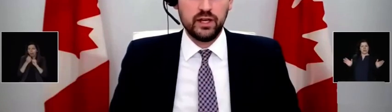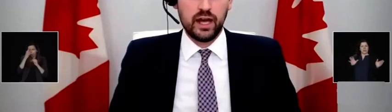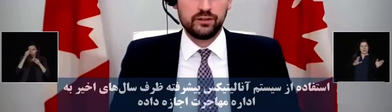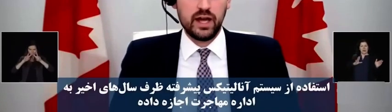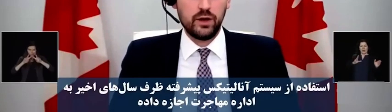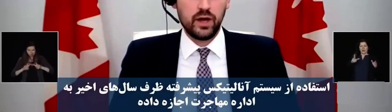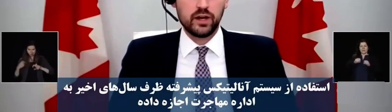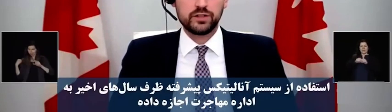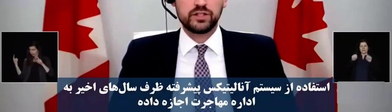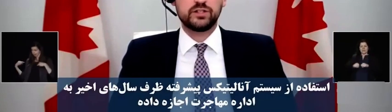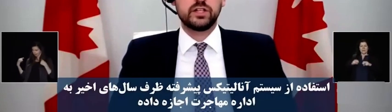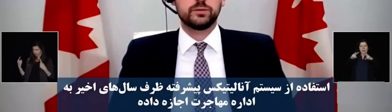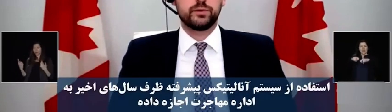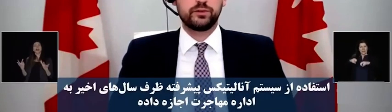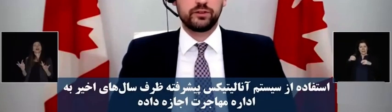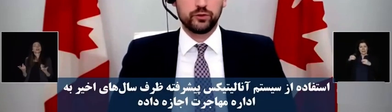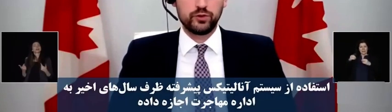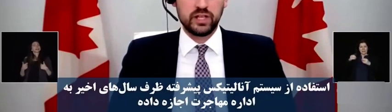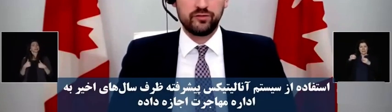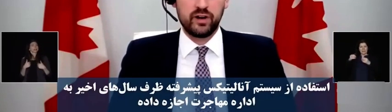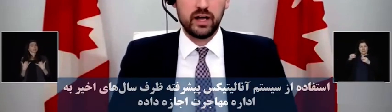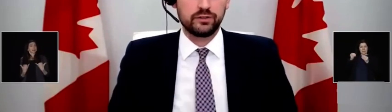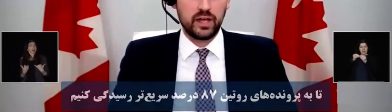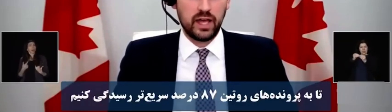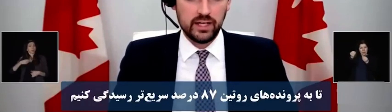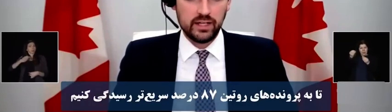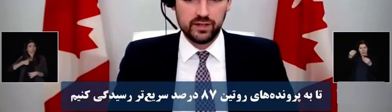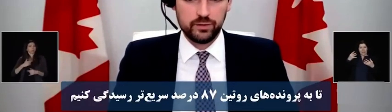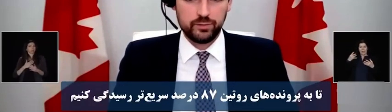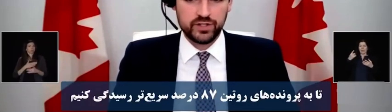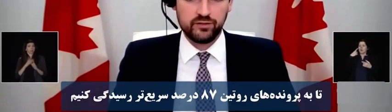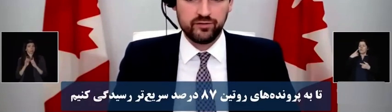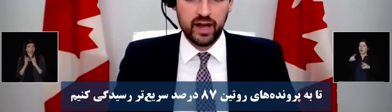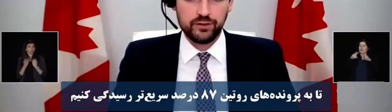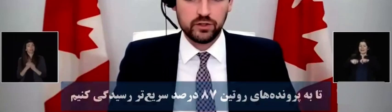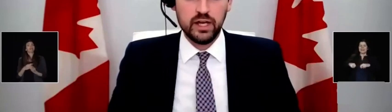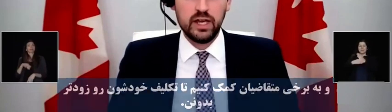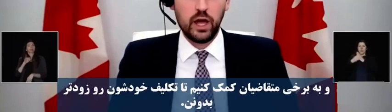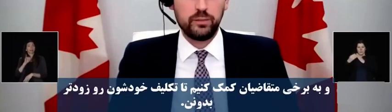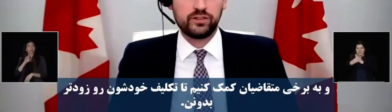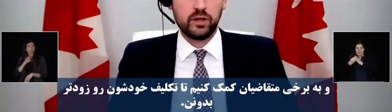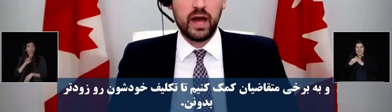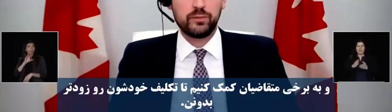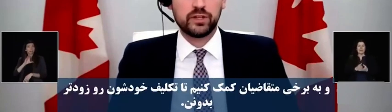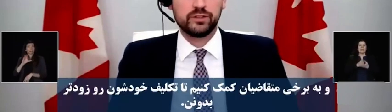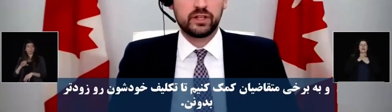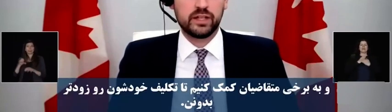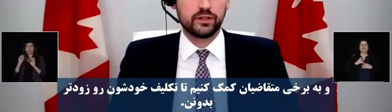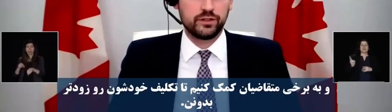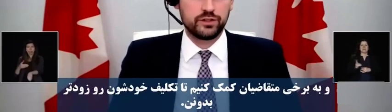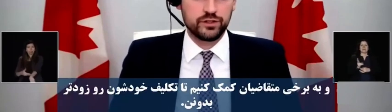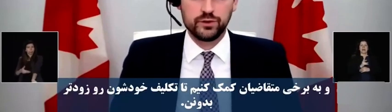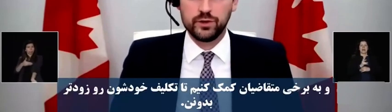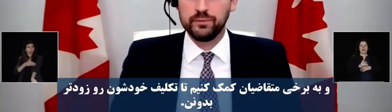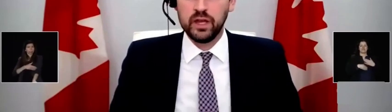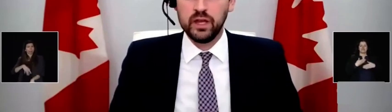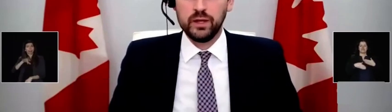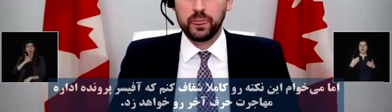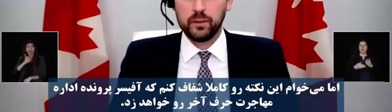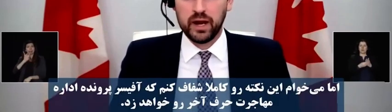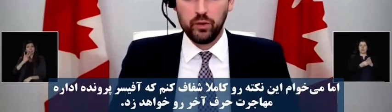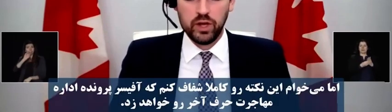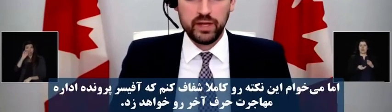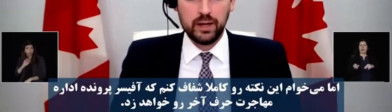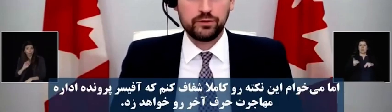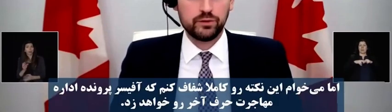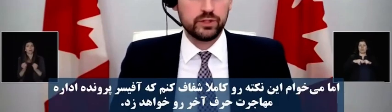years has allowed IRCC to process routine files 87% faster, helping some applicants get their decision sooner.